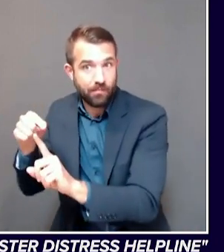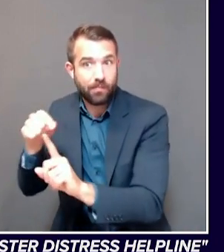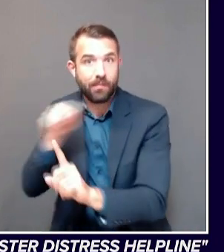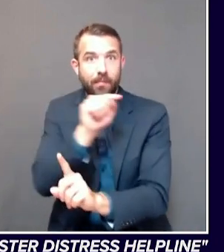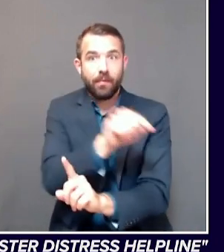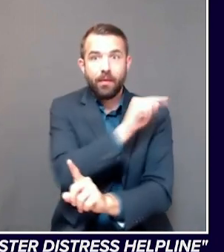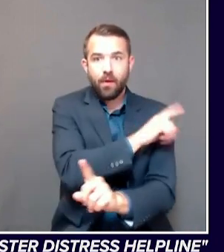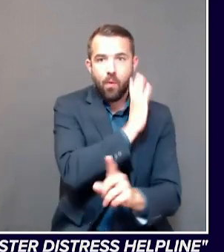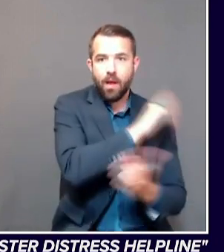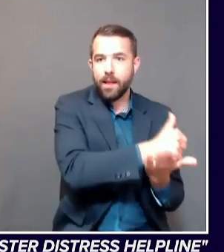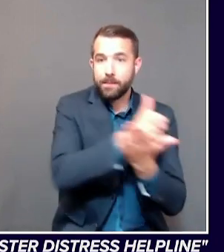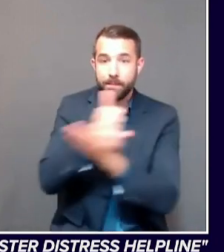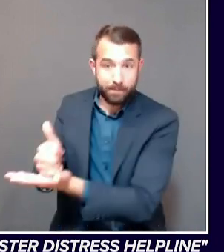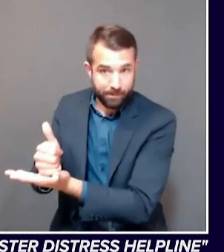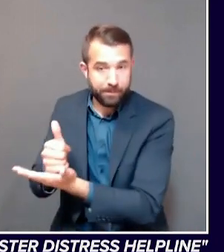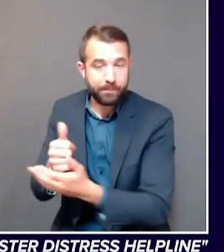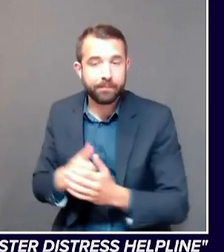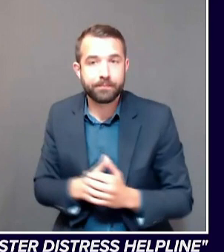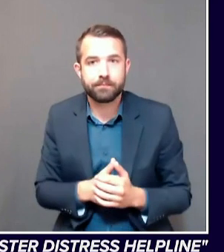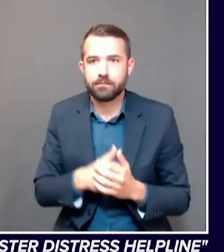minimize the impacts